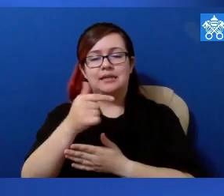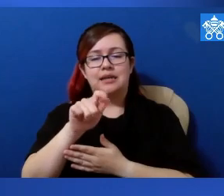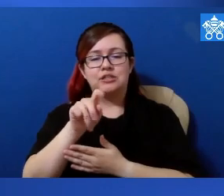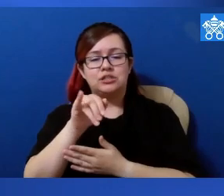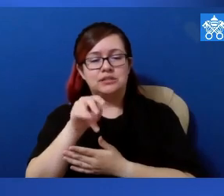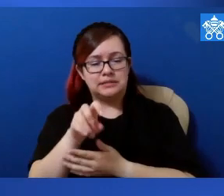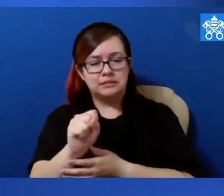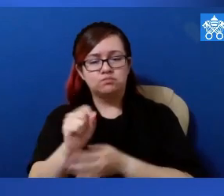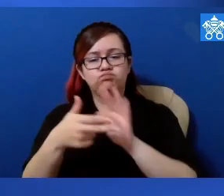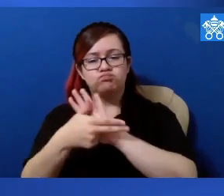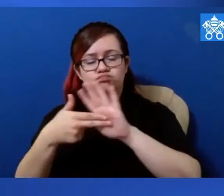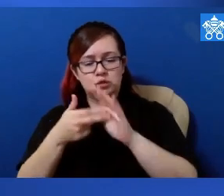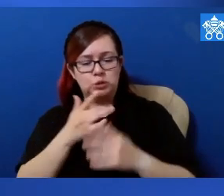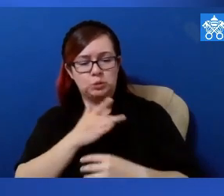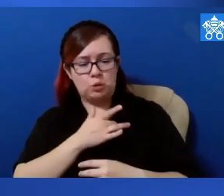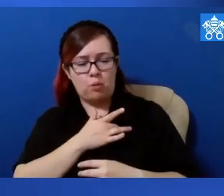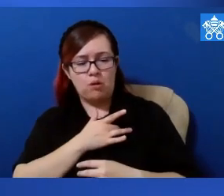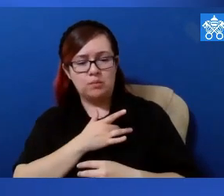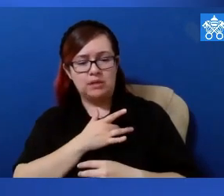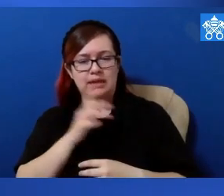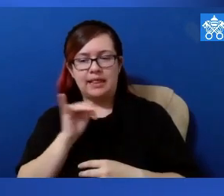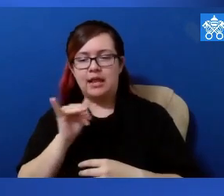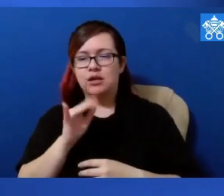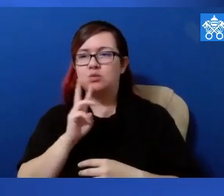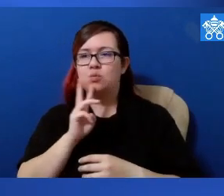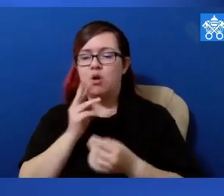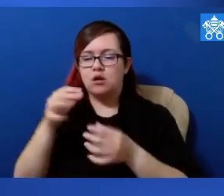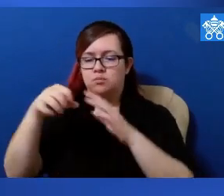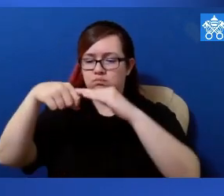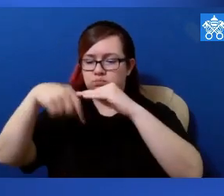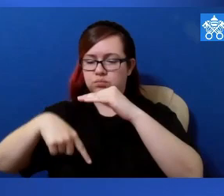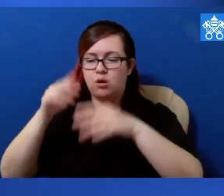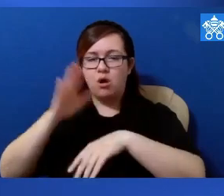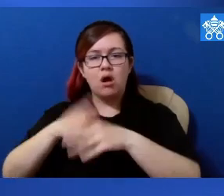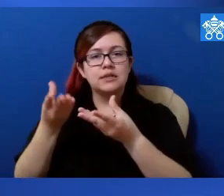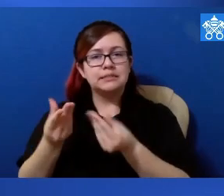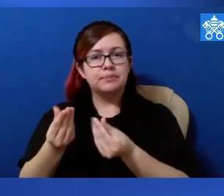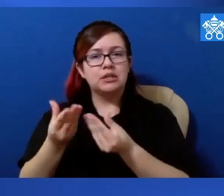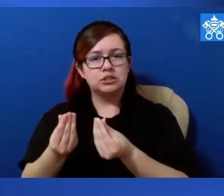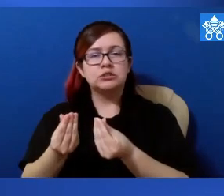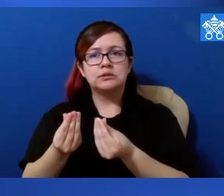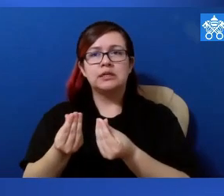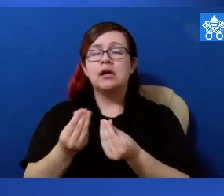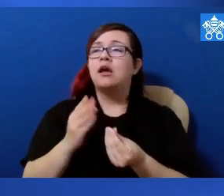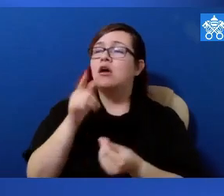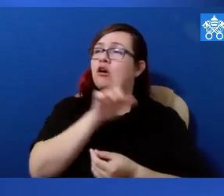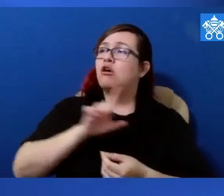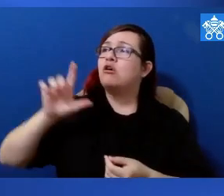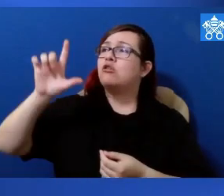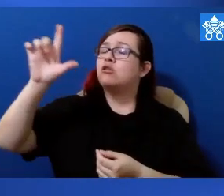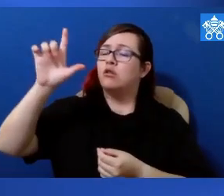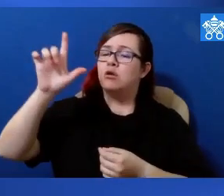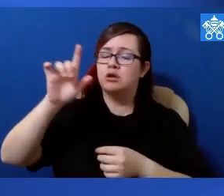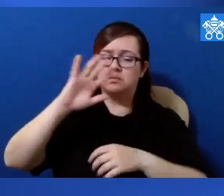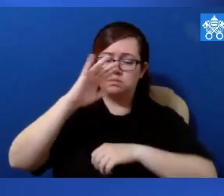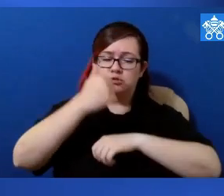Ignatius compares this grace-filled movement of the heart to a drop of water on a sponge. Quietly and in full respect for our